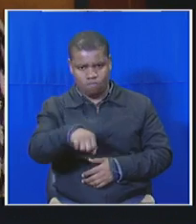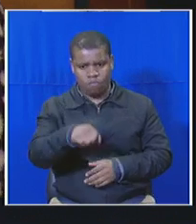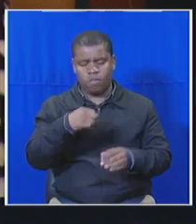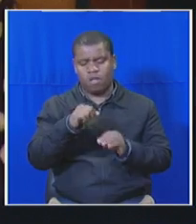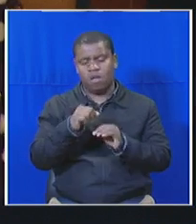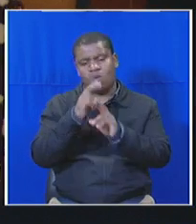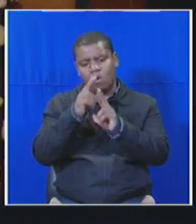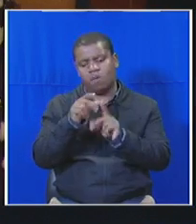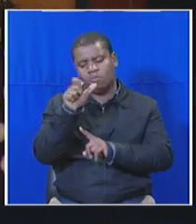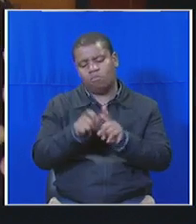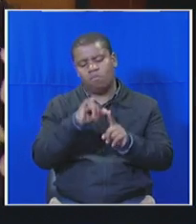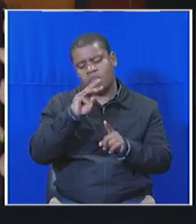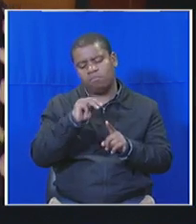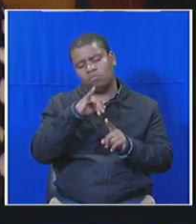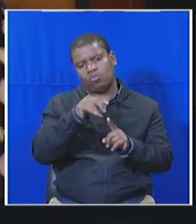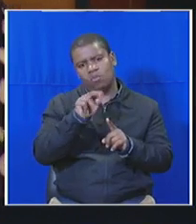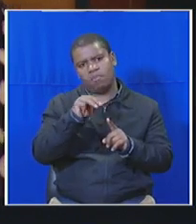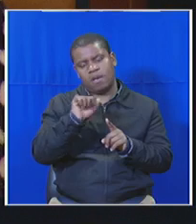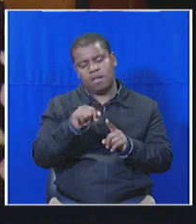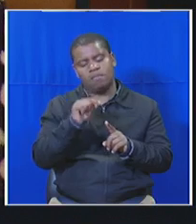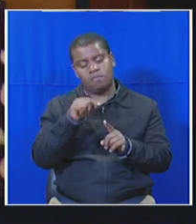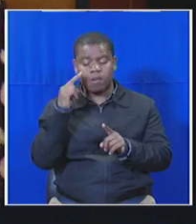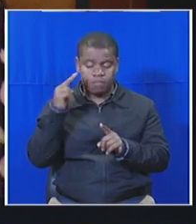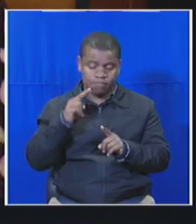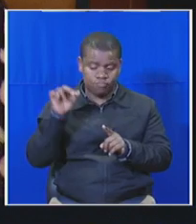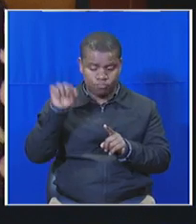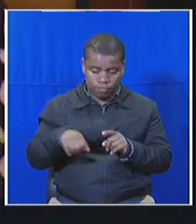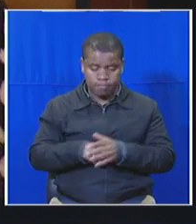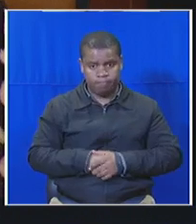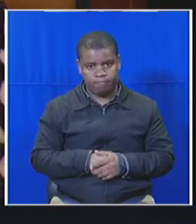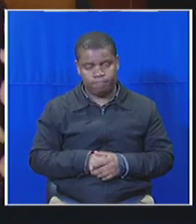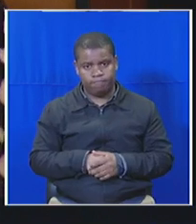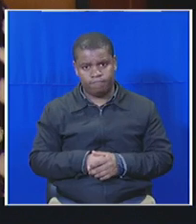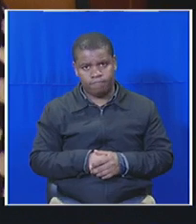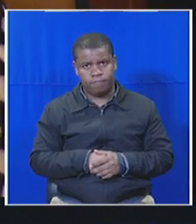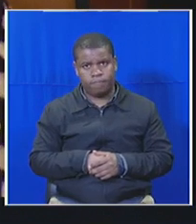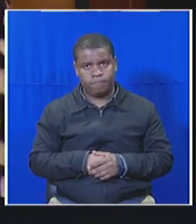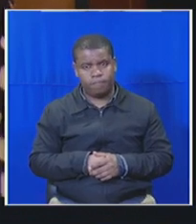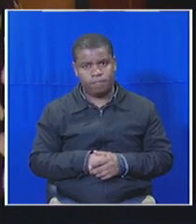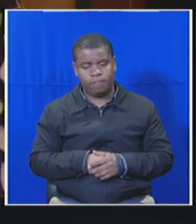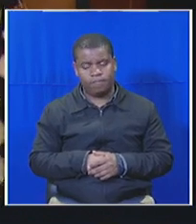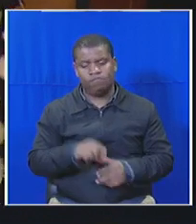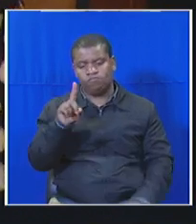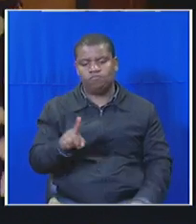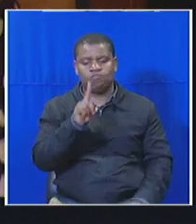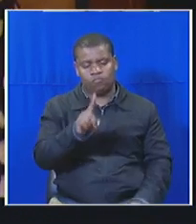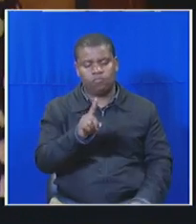Ngiyabonga No, Njomani. thank you very much. Ngibongile Njomani. Ilunga elihloniphekile umncwango.